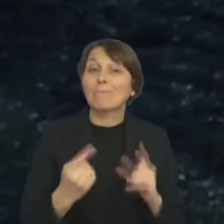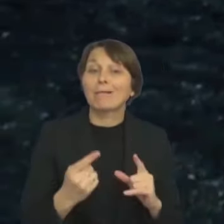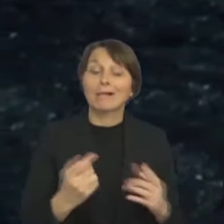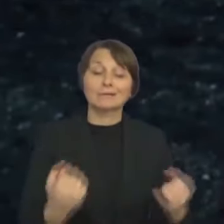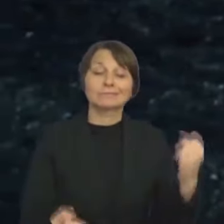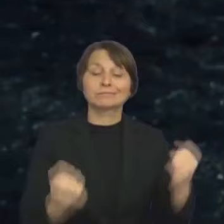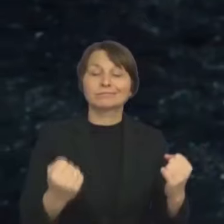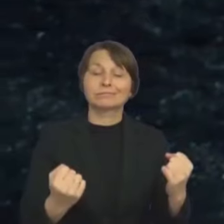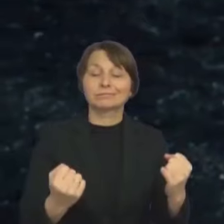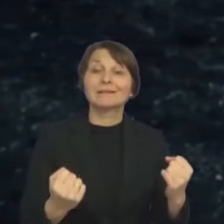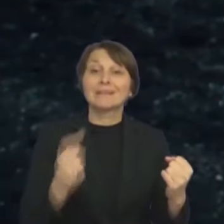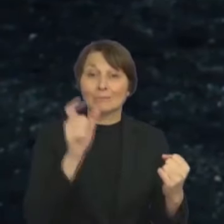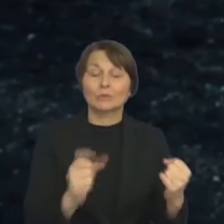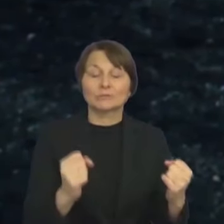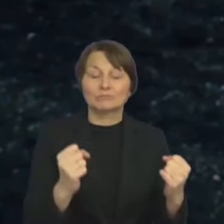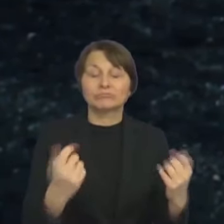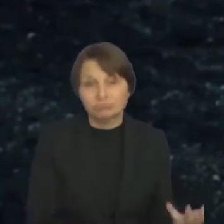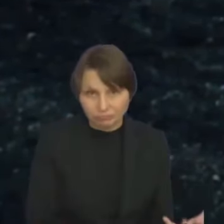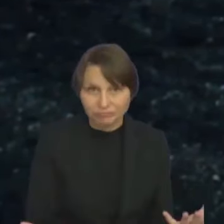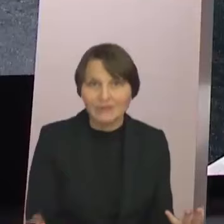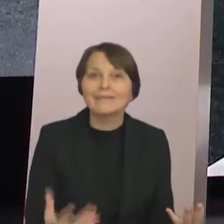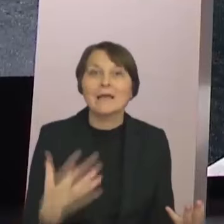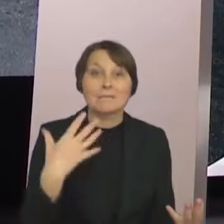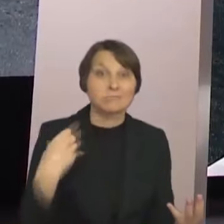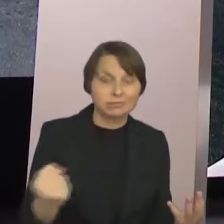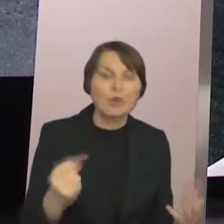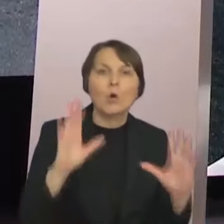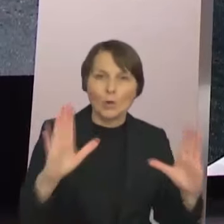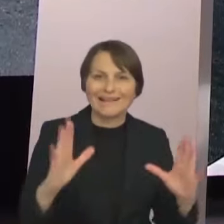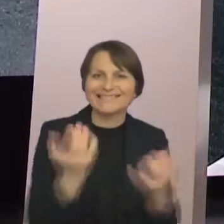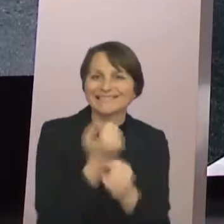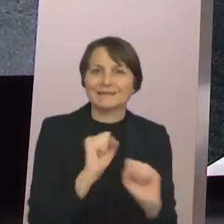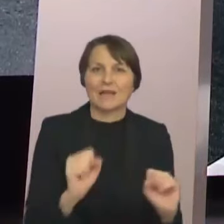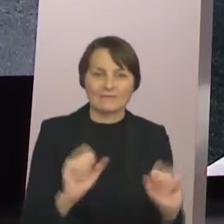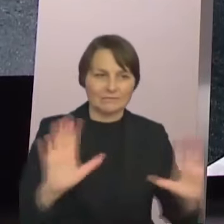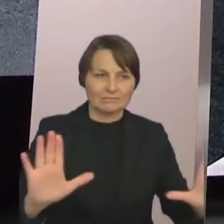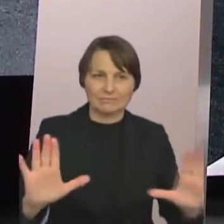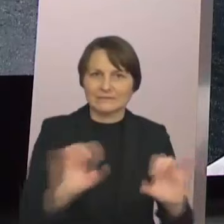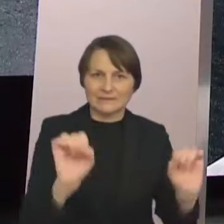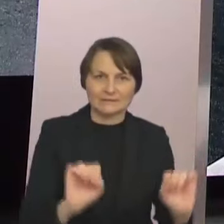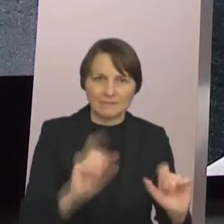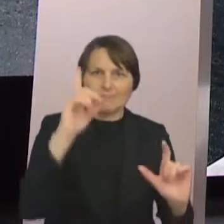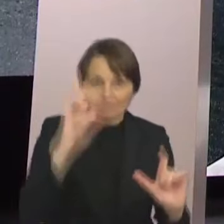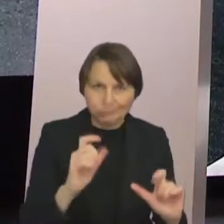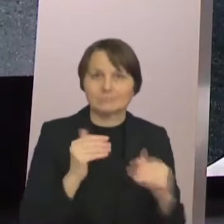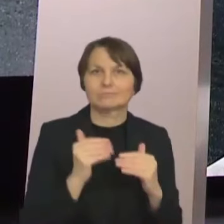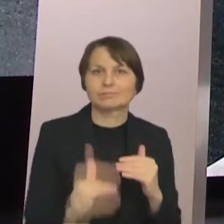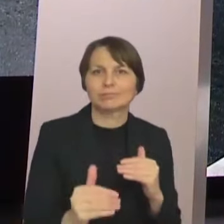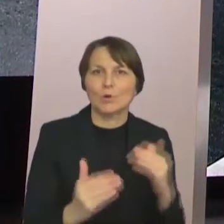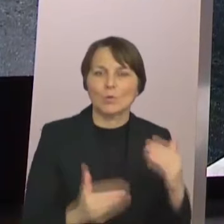wheel, then the vehicle will automatically set up a safe driving system. We will also act on